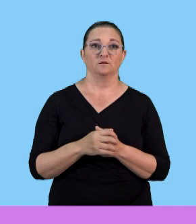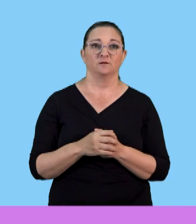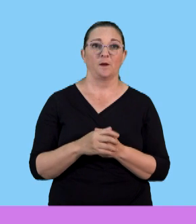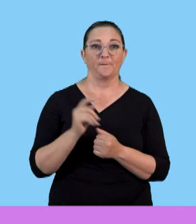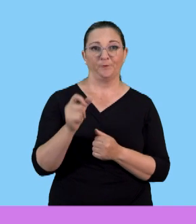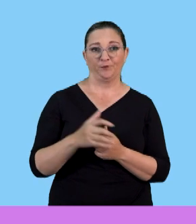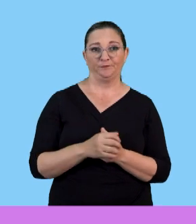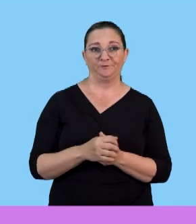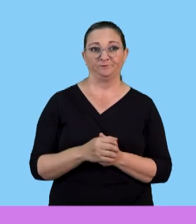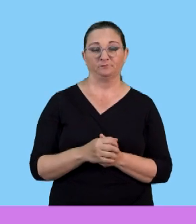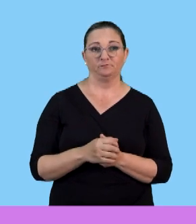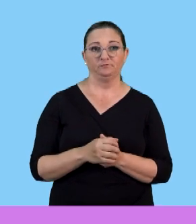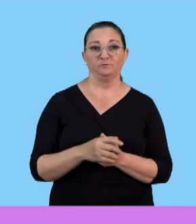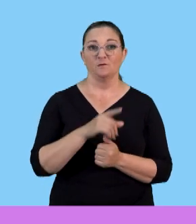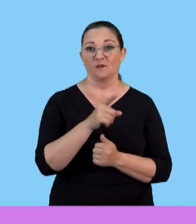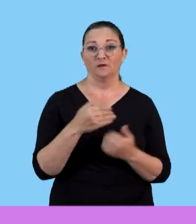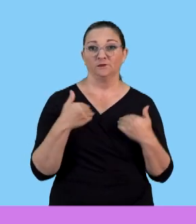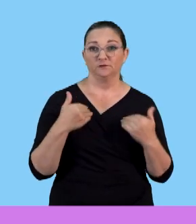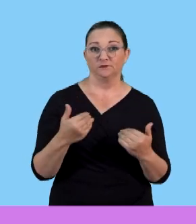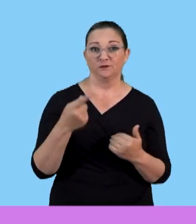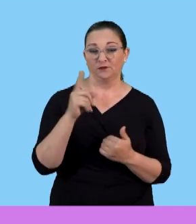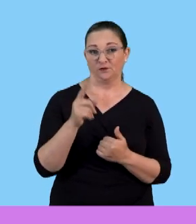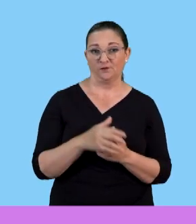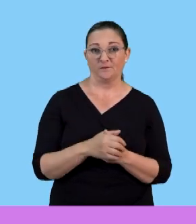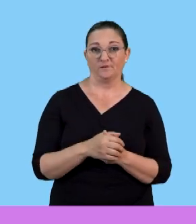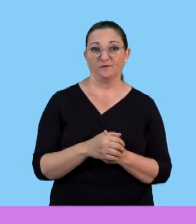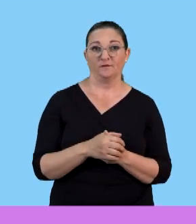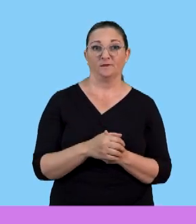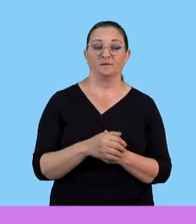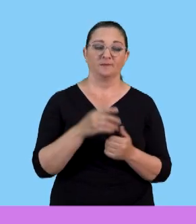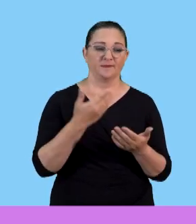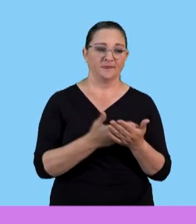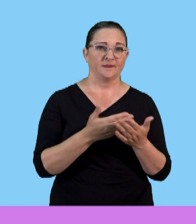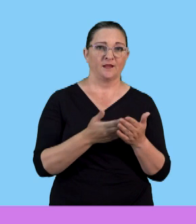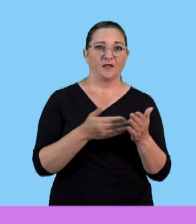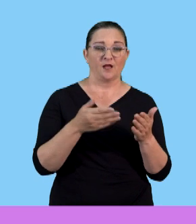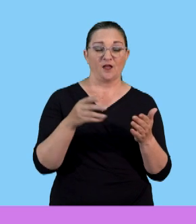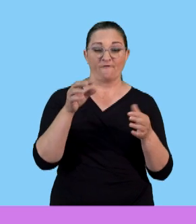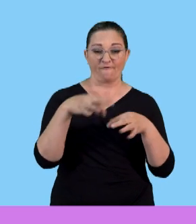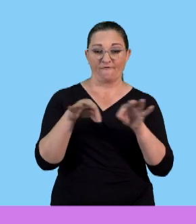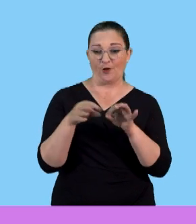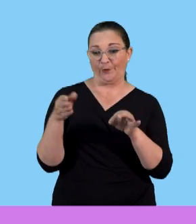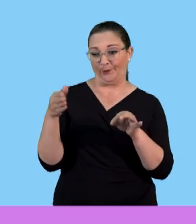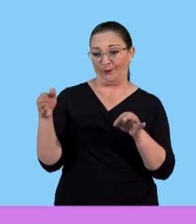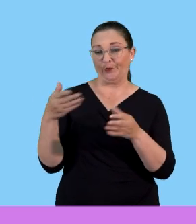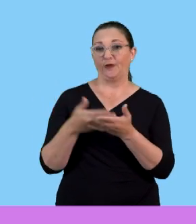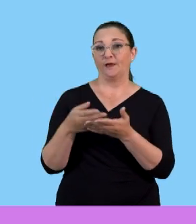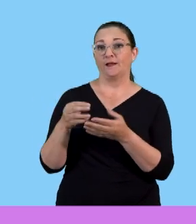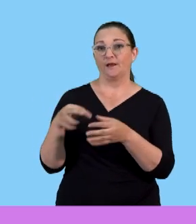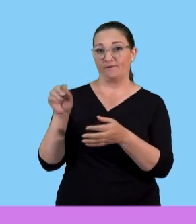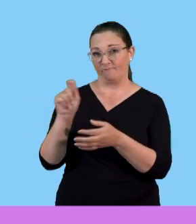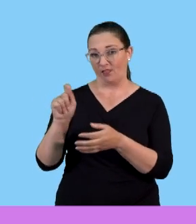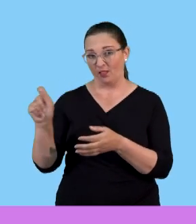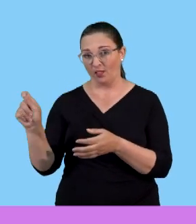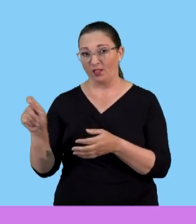sets bought. So now you can start by completing or filling in the missing values there. You can